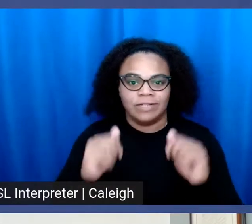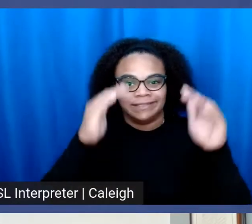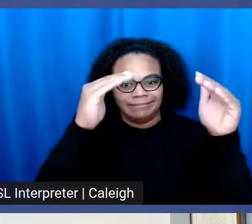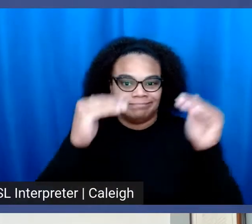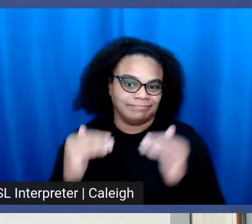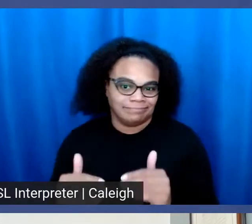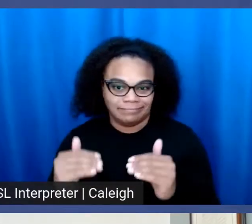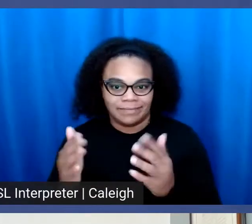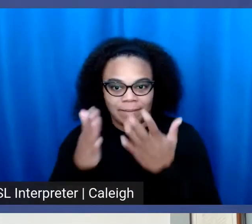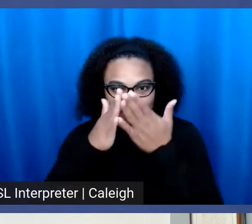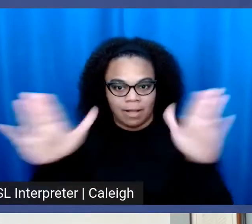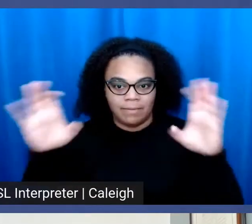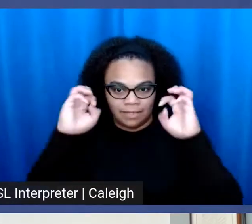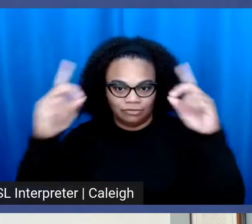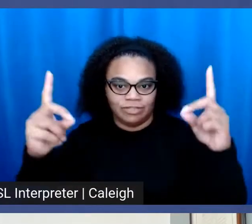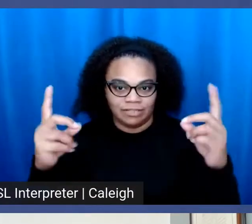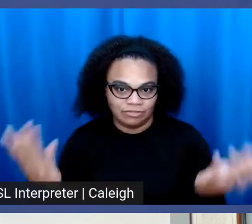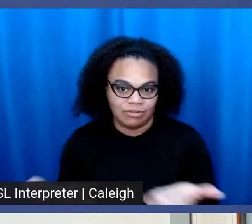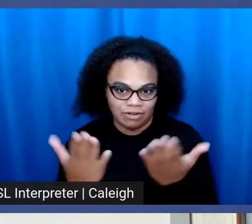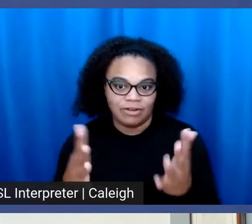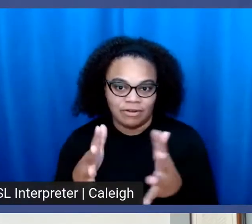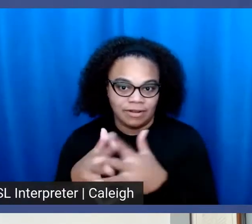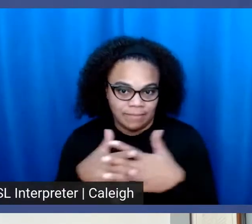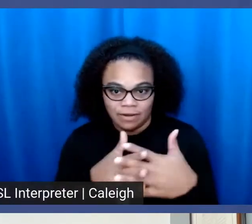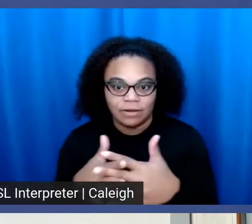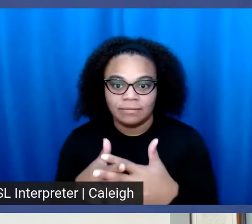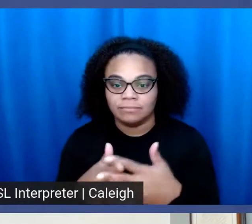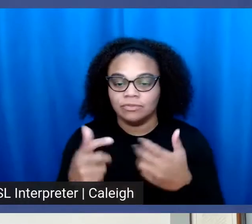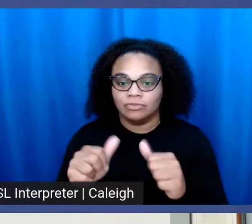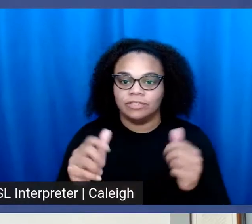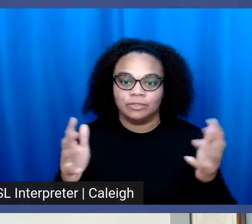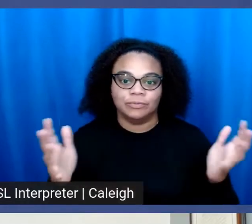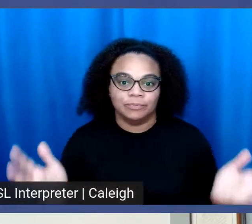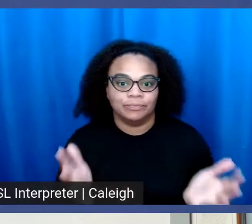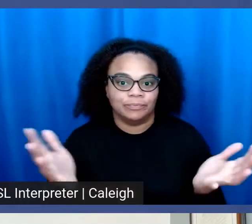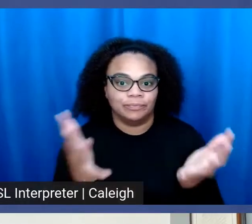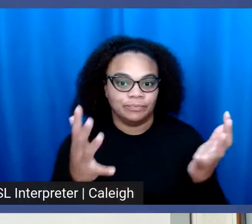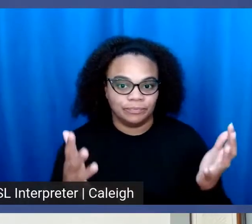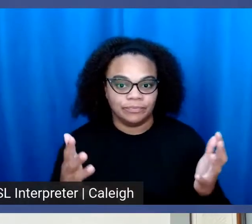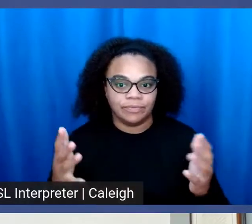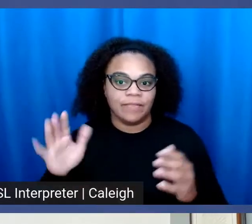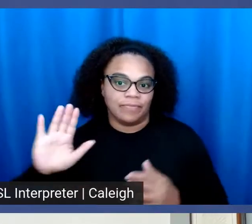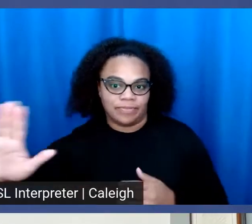to promote the far right-wing agenda.